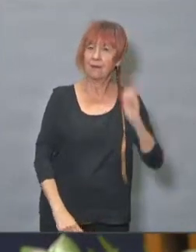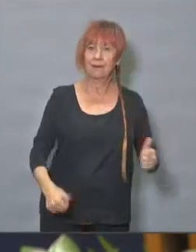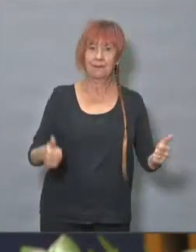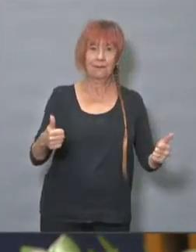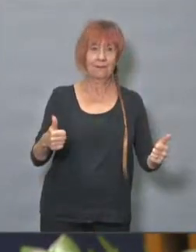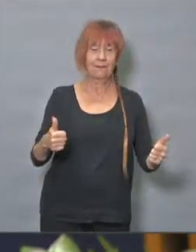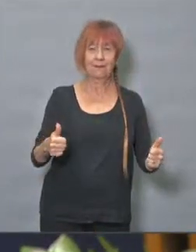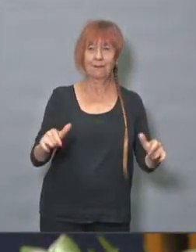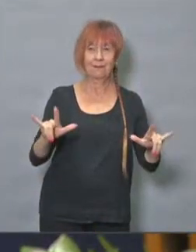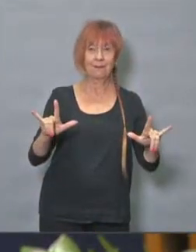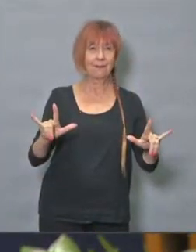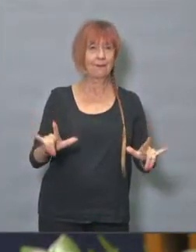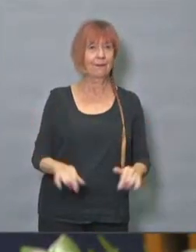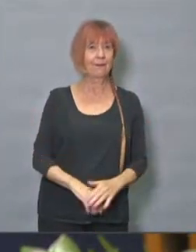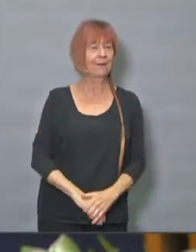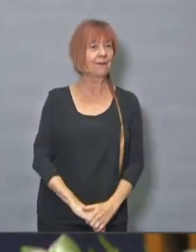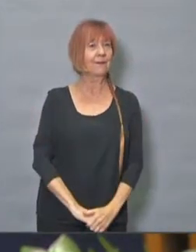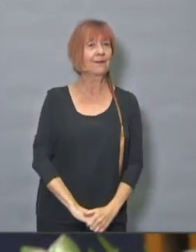much on.